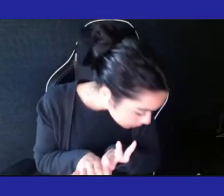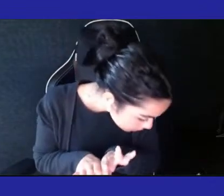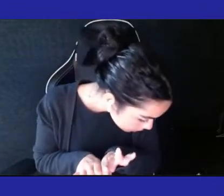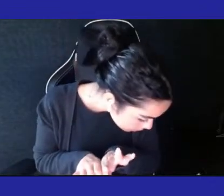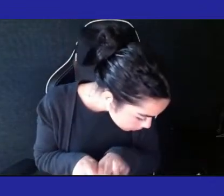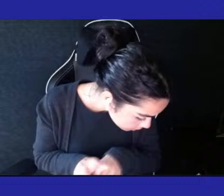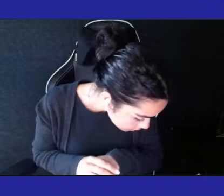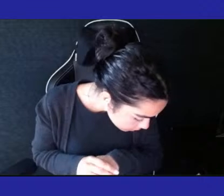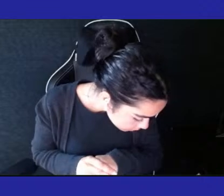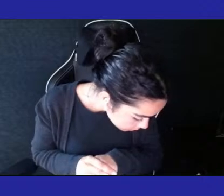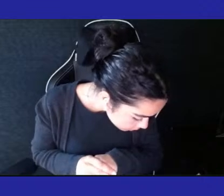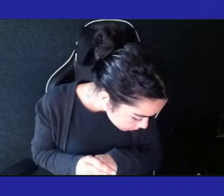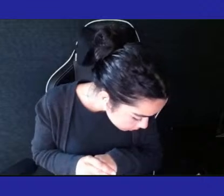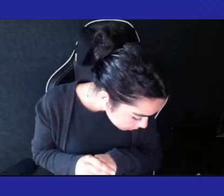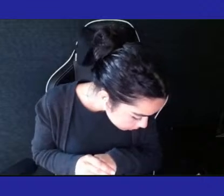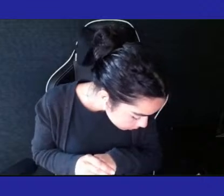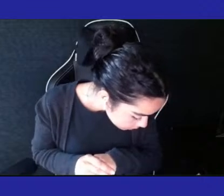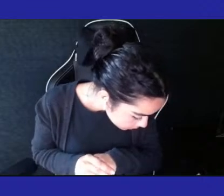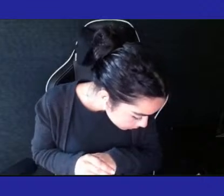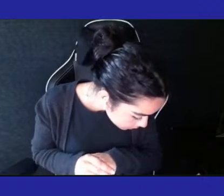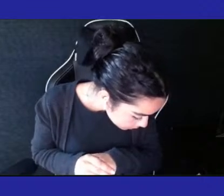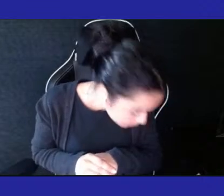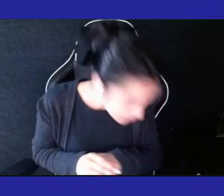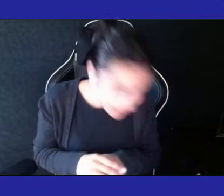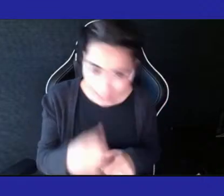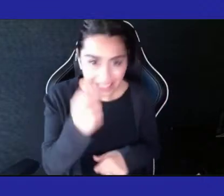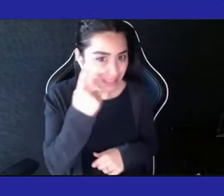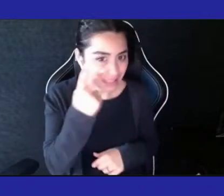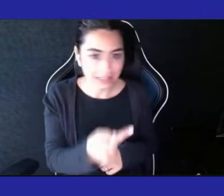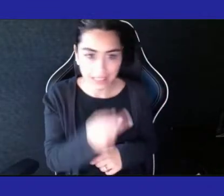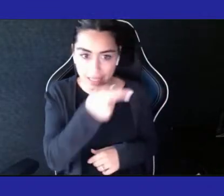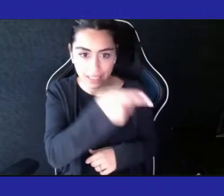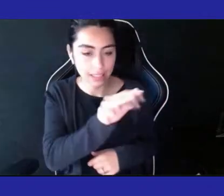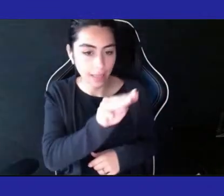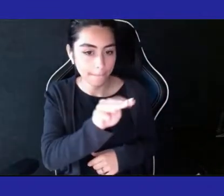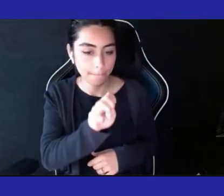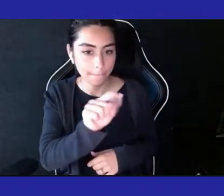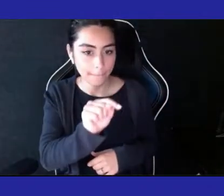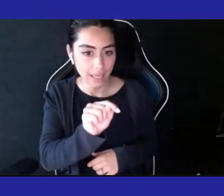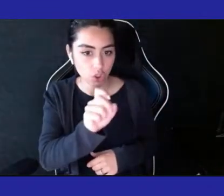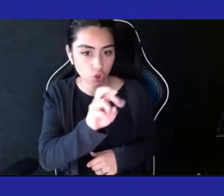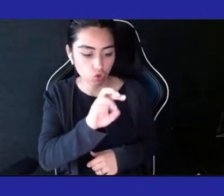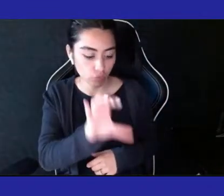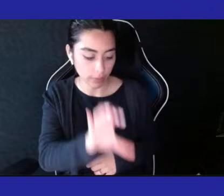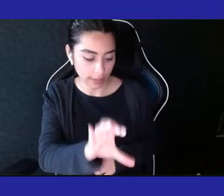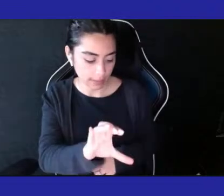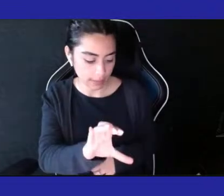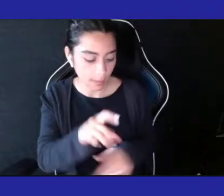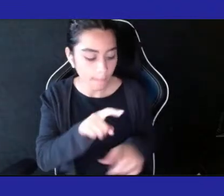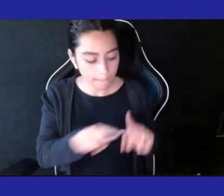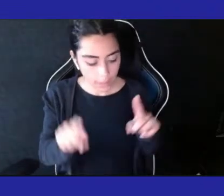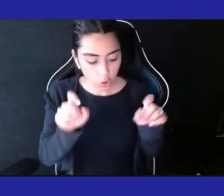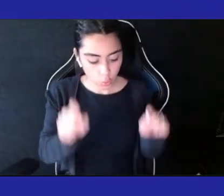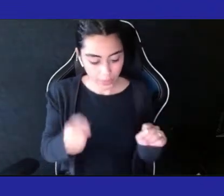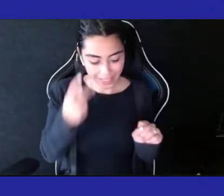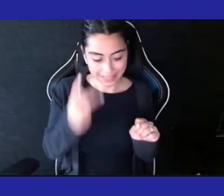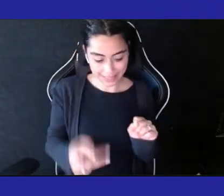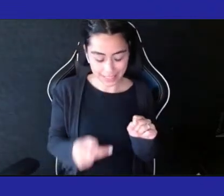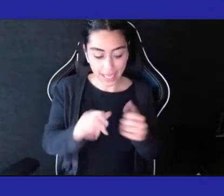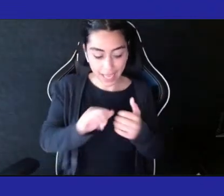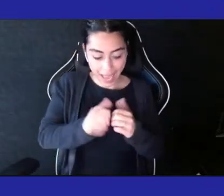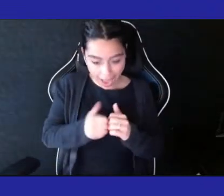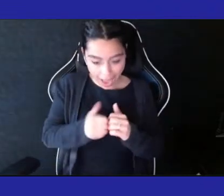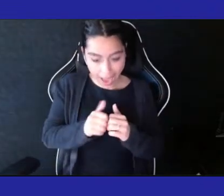our metrics here, but it'd be useful to see how telemedicine is faring across the system. The use